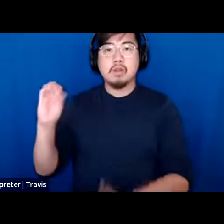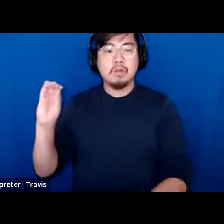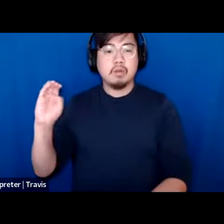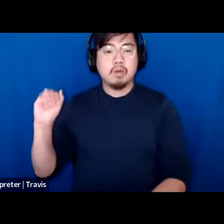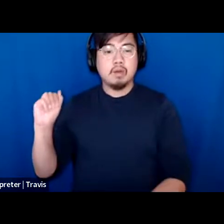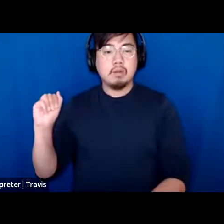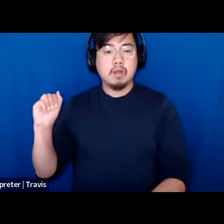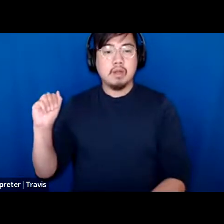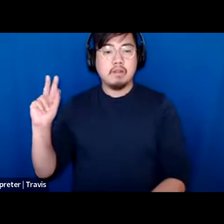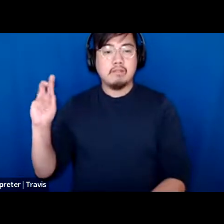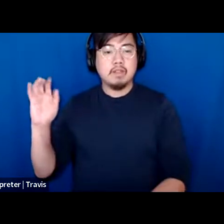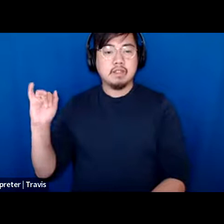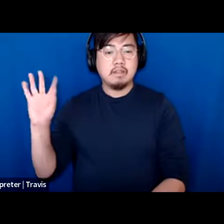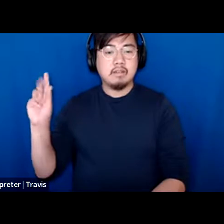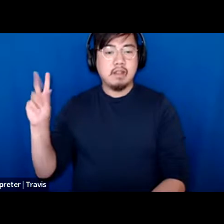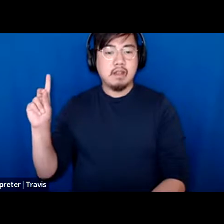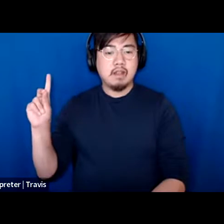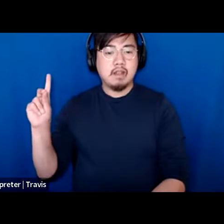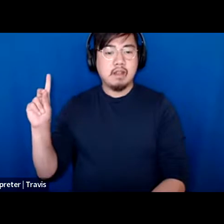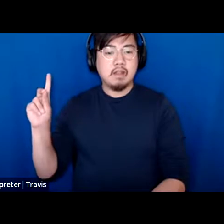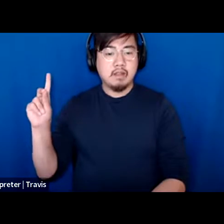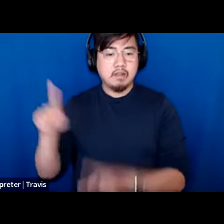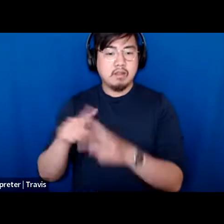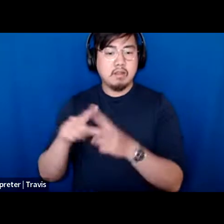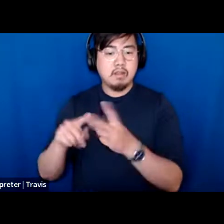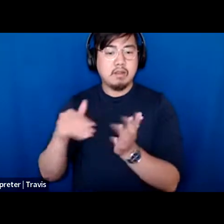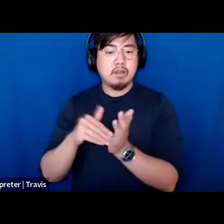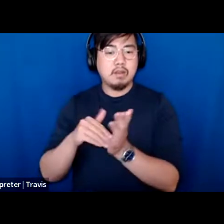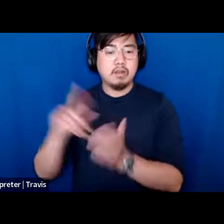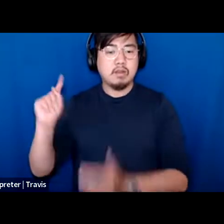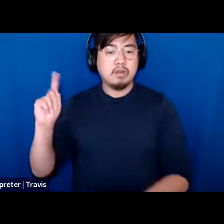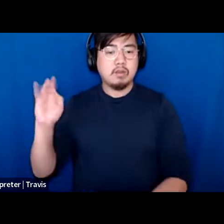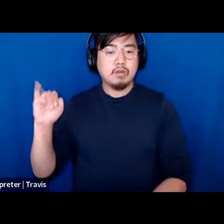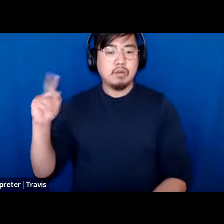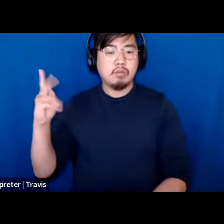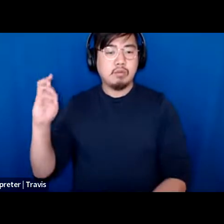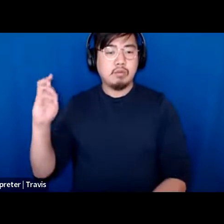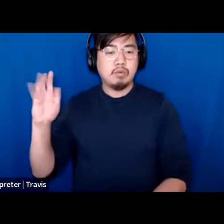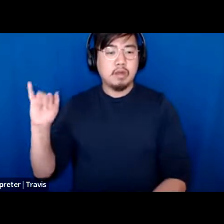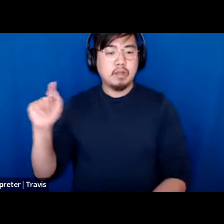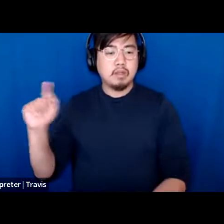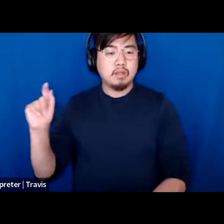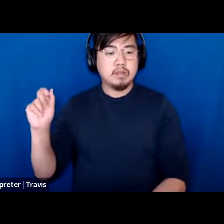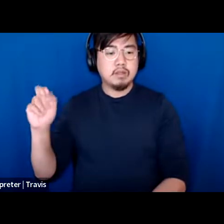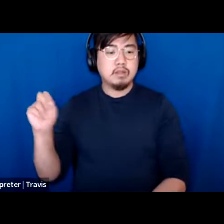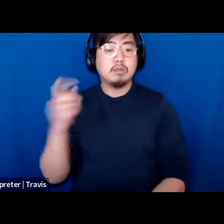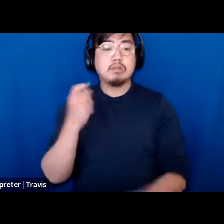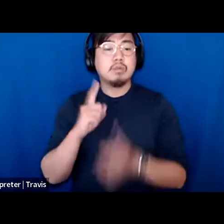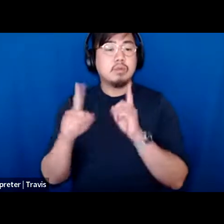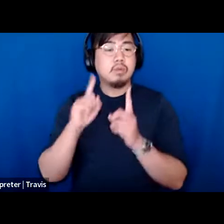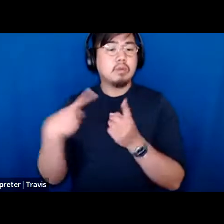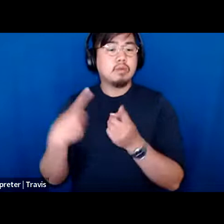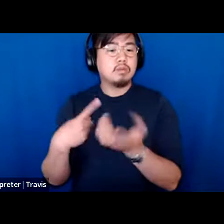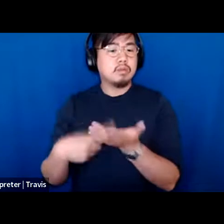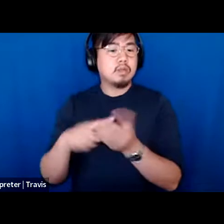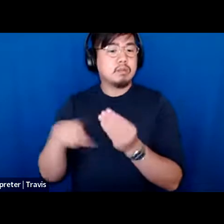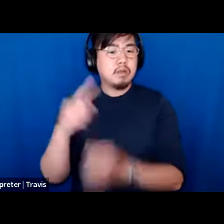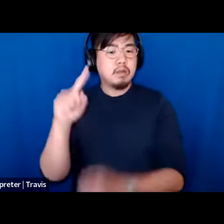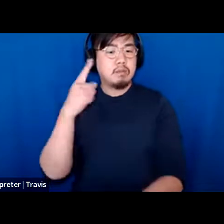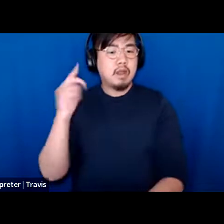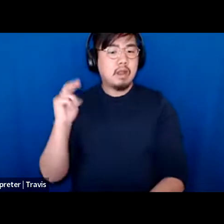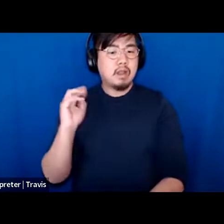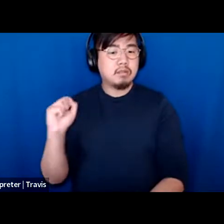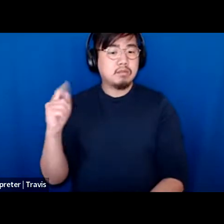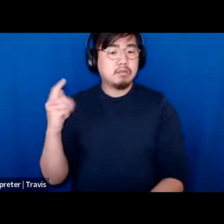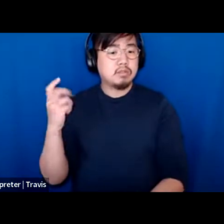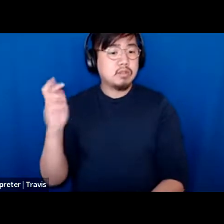Pressley-Sanon. Their conversation will explore themes of Blackness, gender, and sexuality within Dharma practice